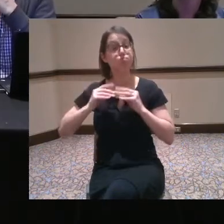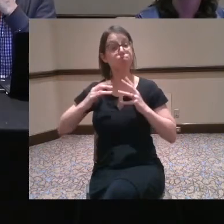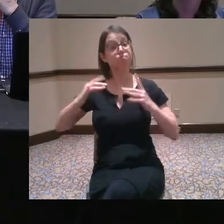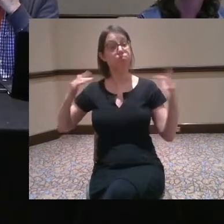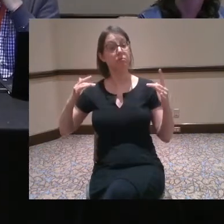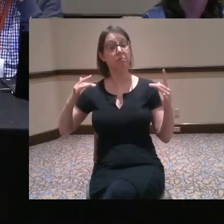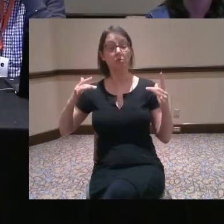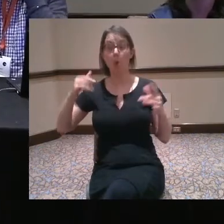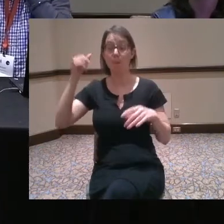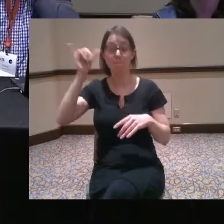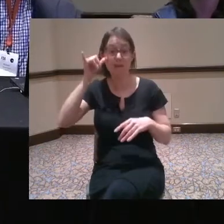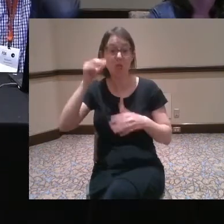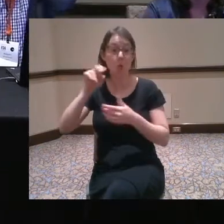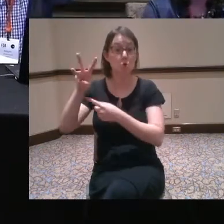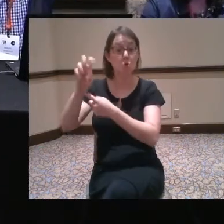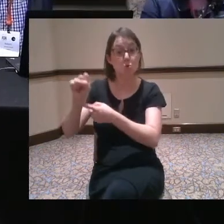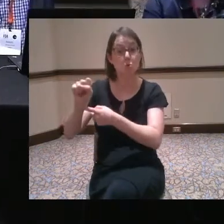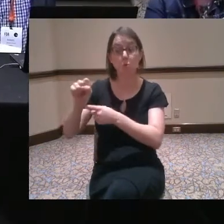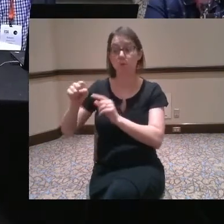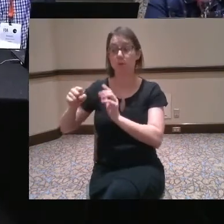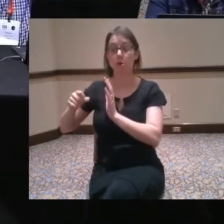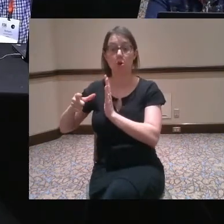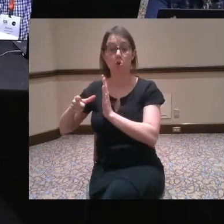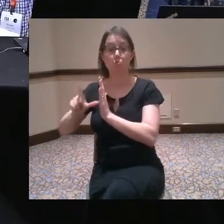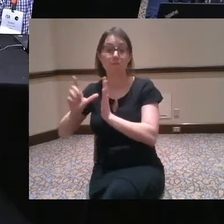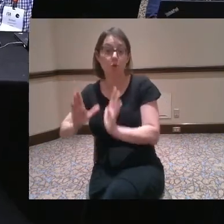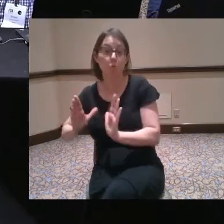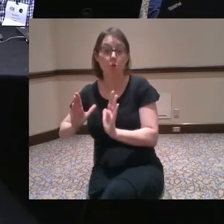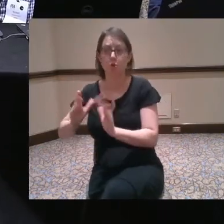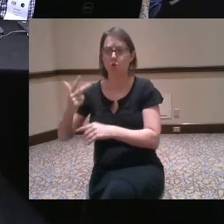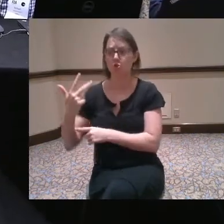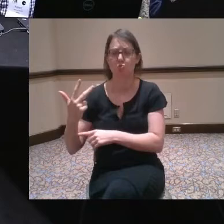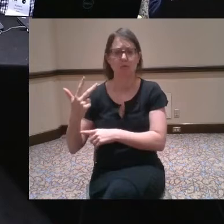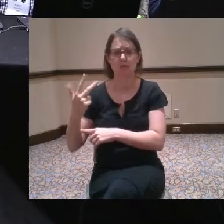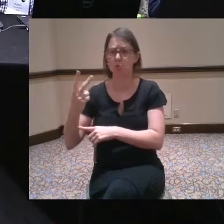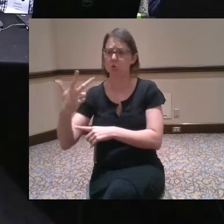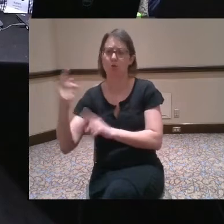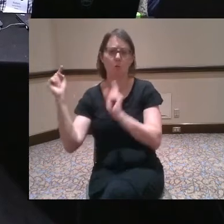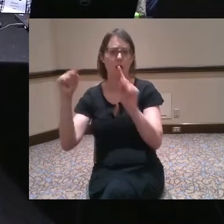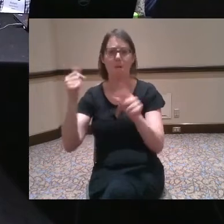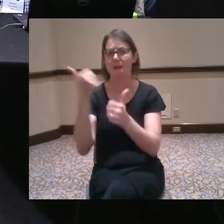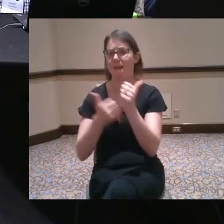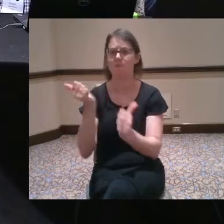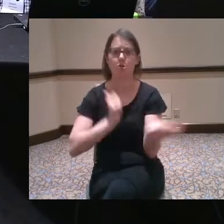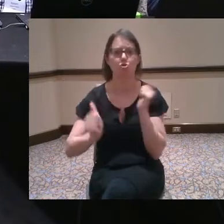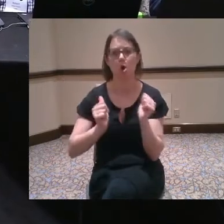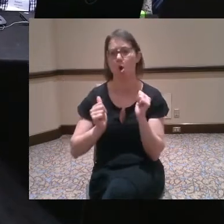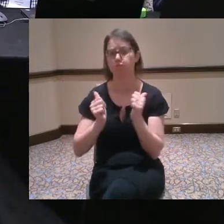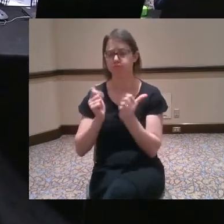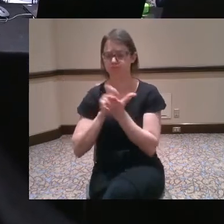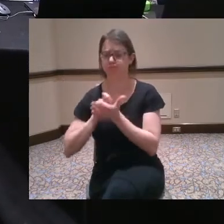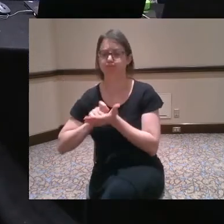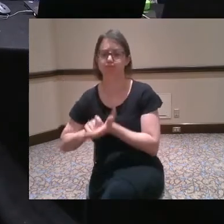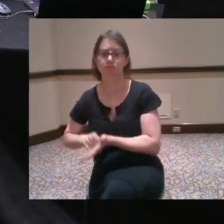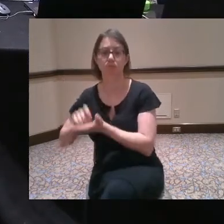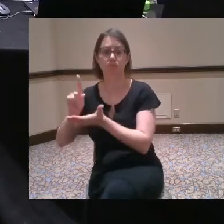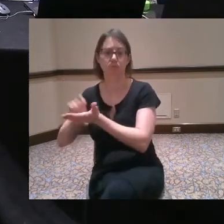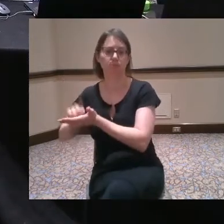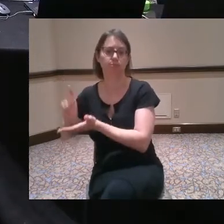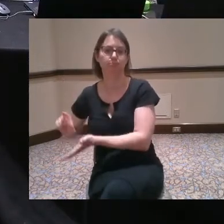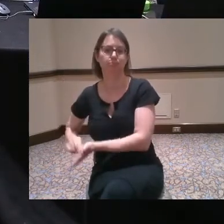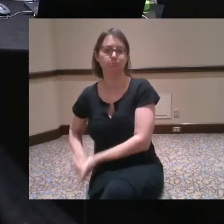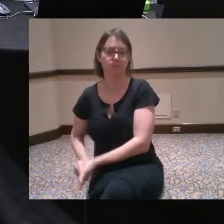News, 3 to 4 reviewers on staff. They'd get to opening night of everything and promptly turn around a review. And there are